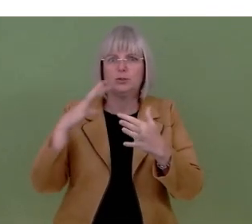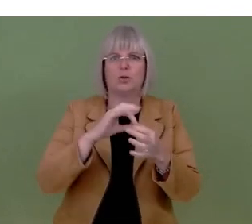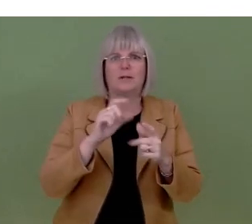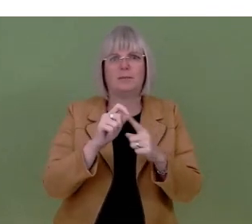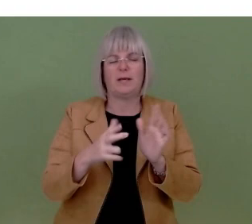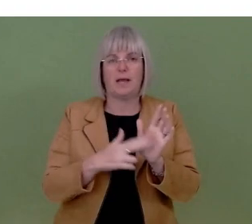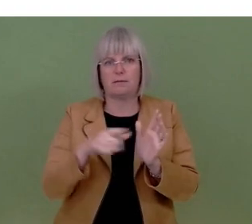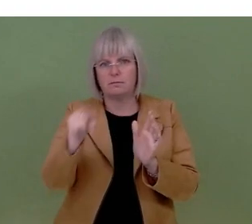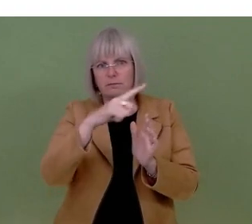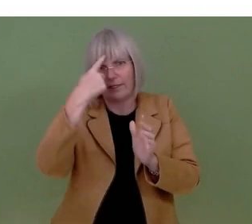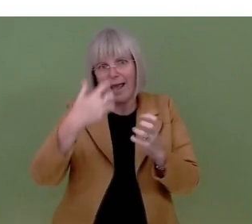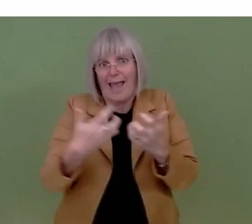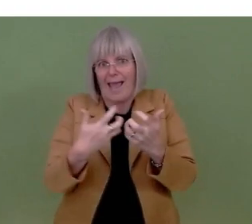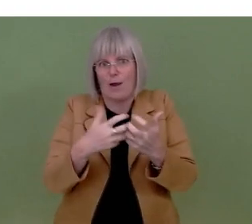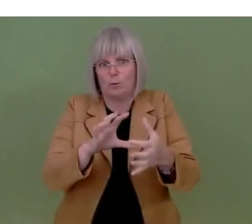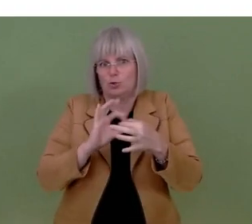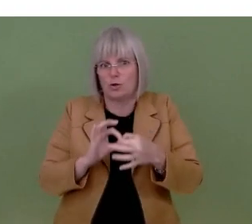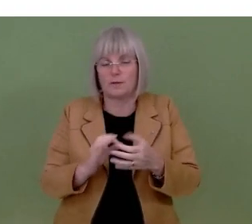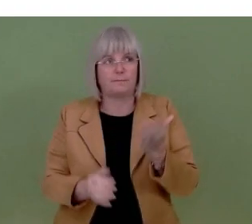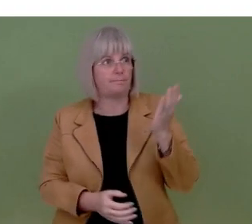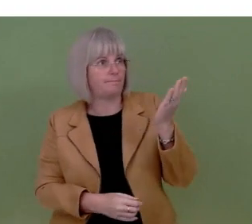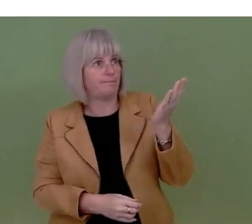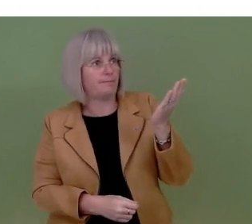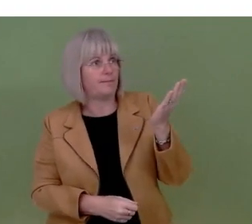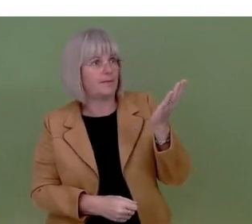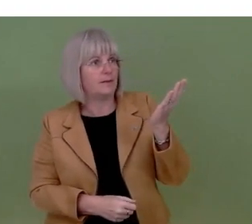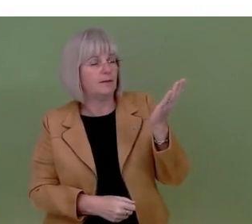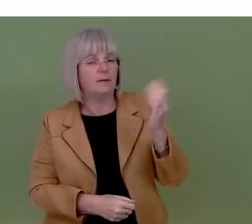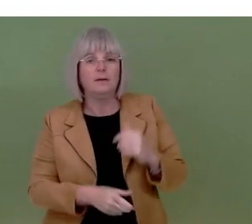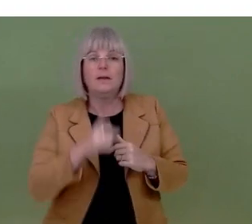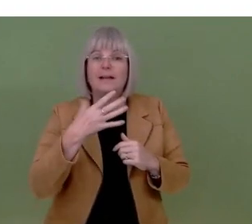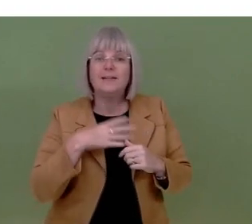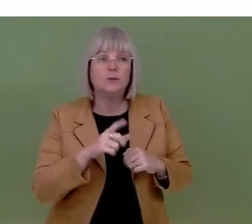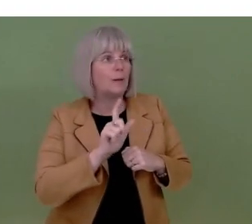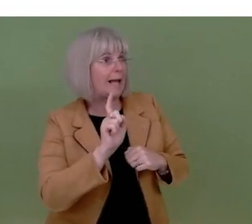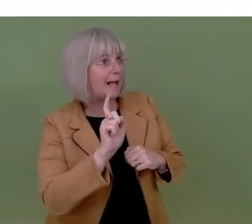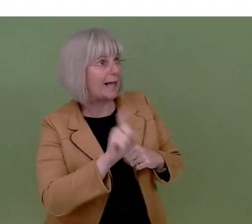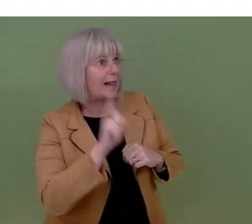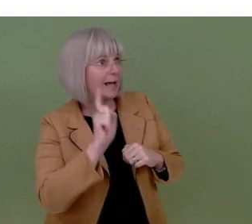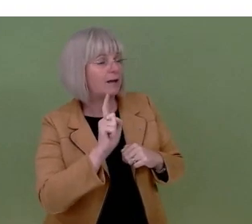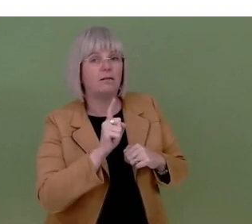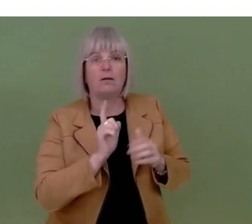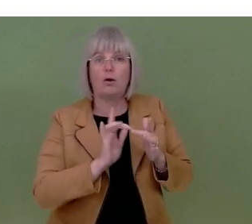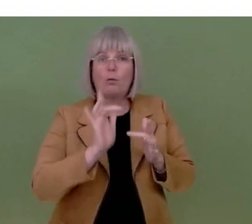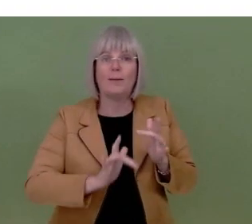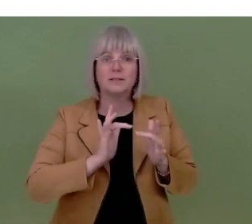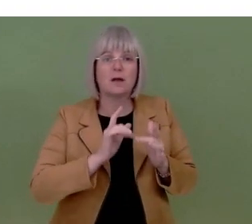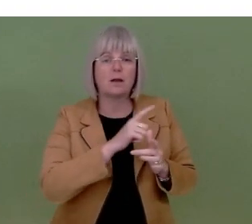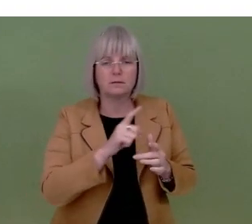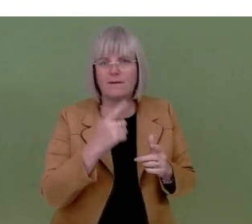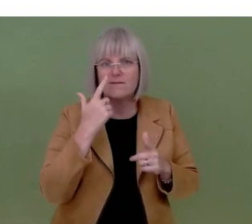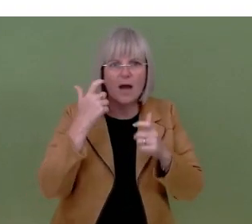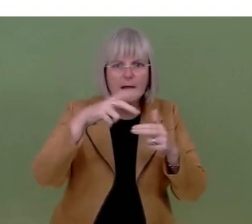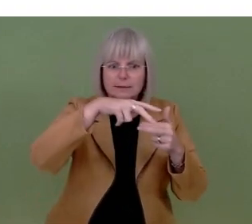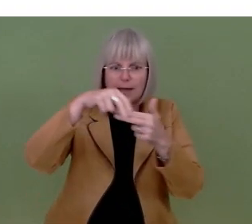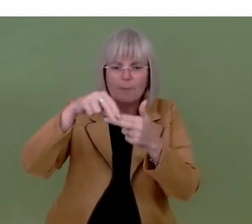that? That's the website address. All you need to do is click on that link and then find the tab that says register and fill